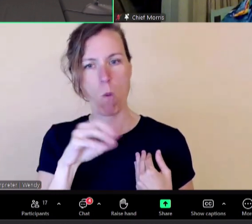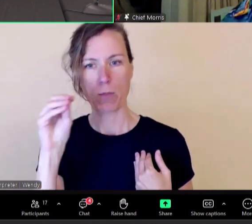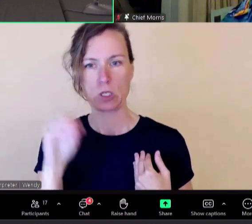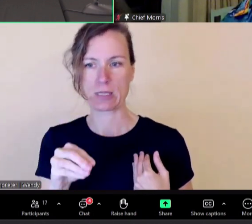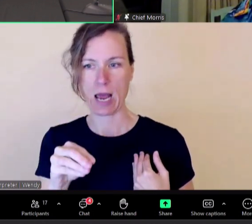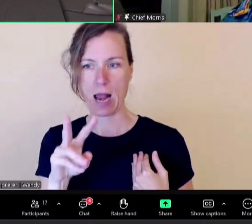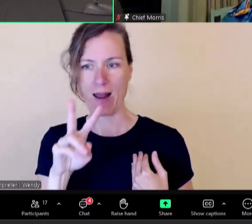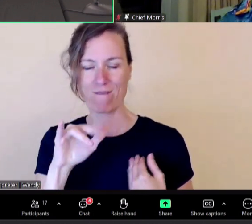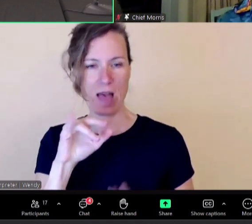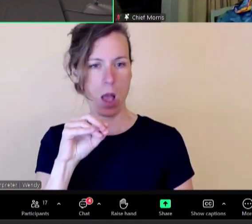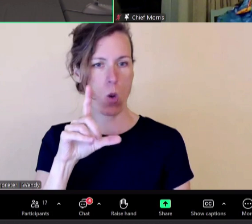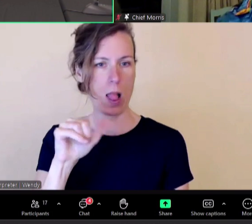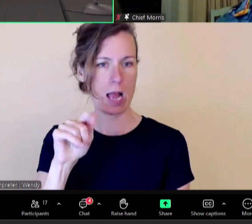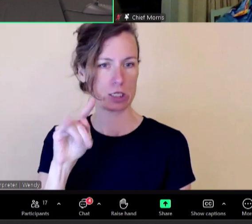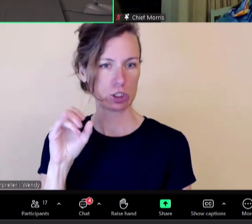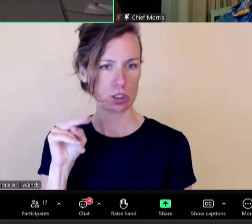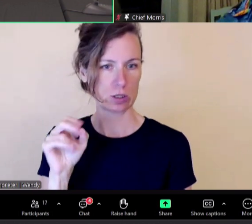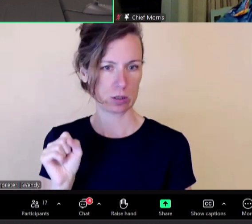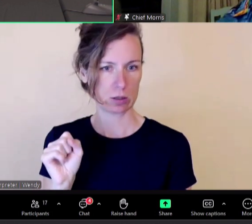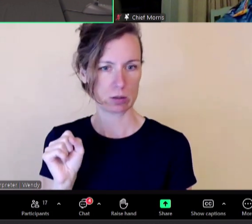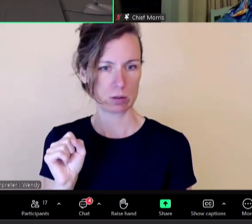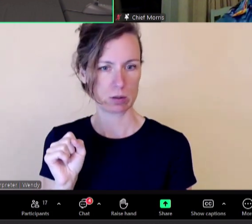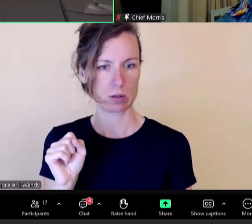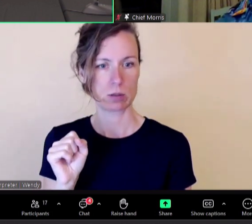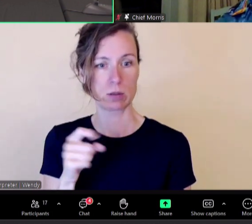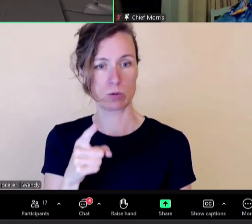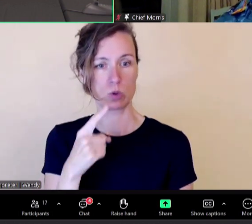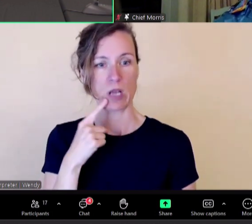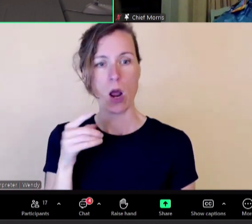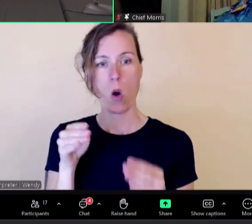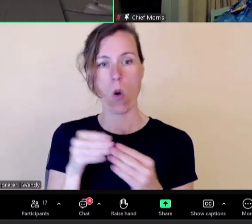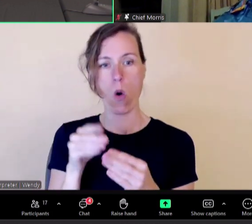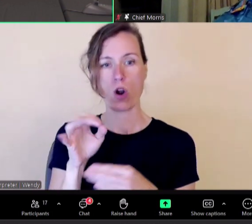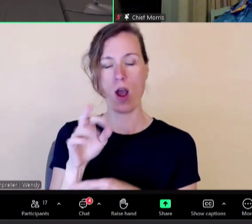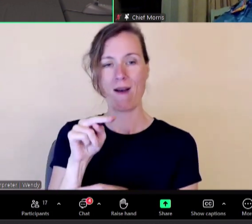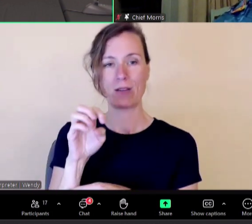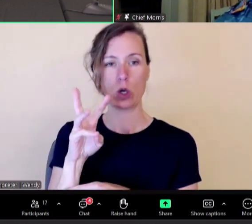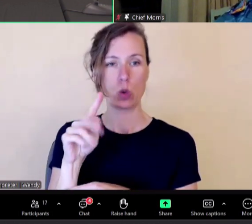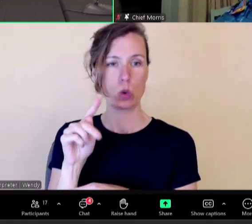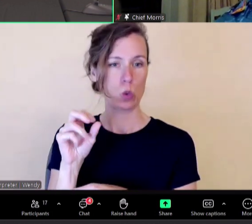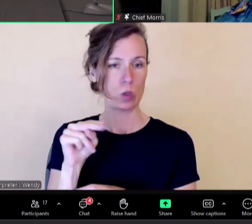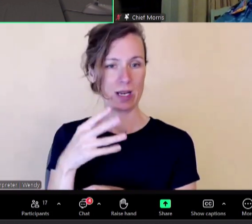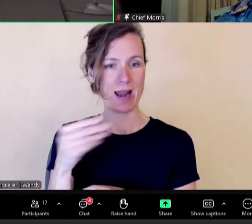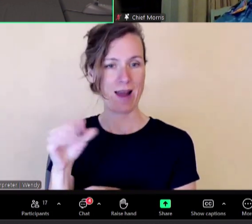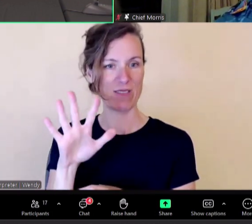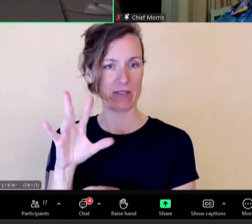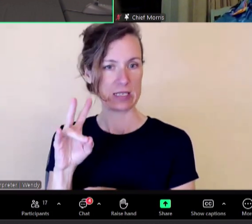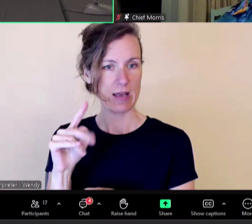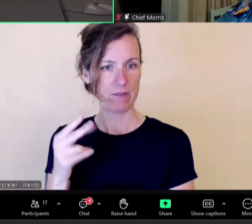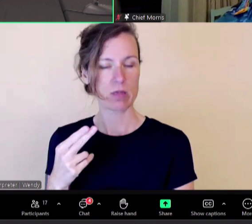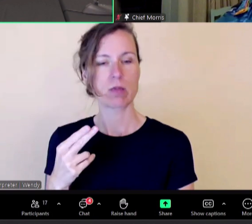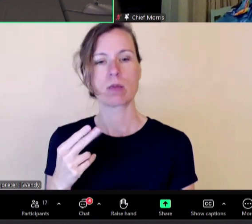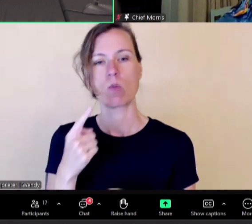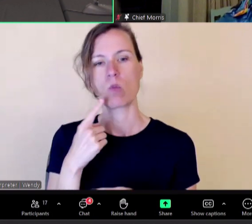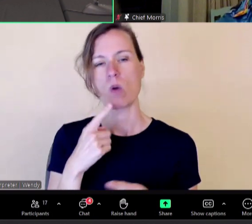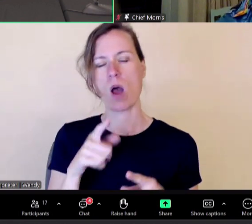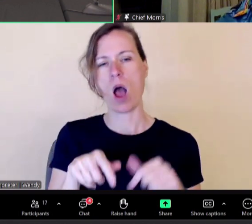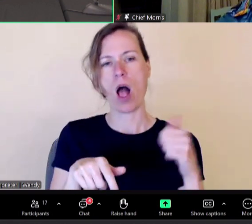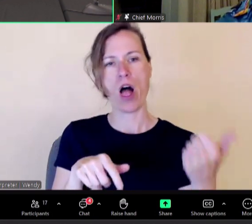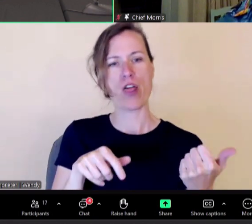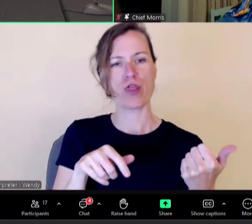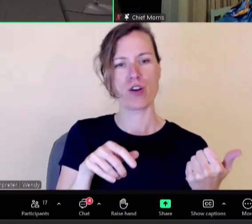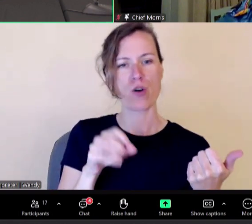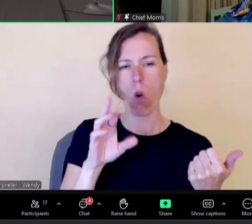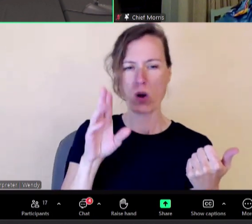violations at, you said, the corner of Newton and 57th, 82% violations at, or was that 62nd and